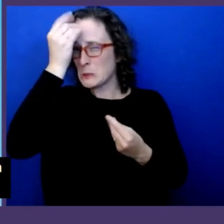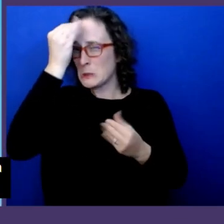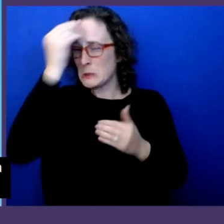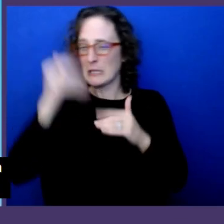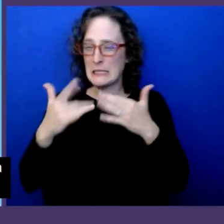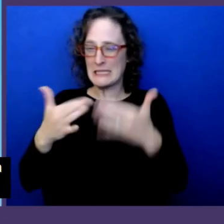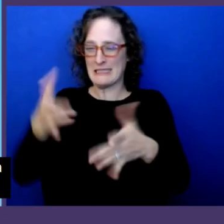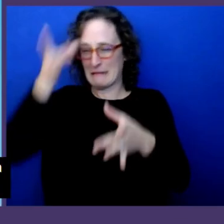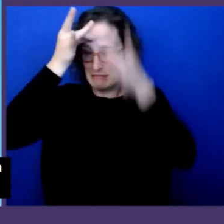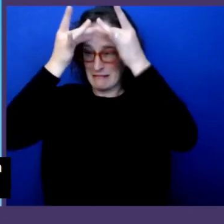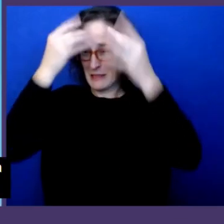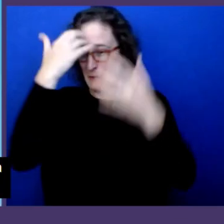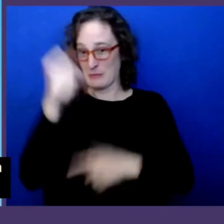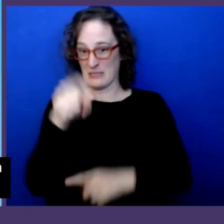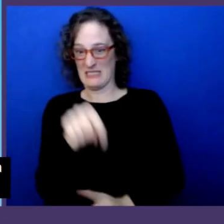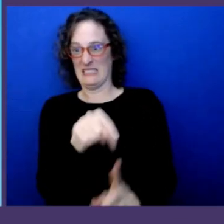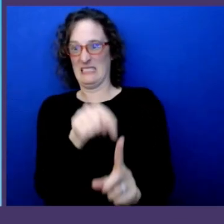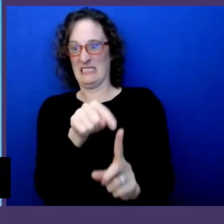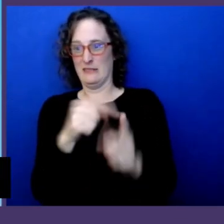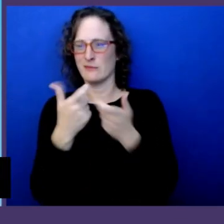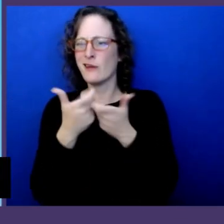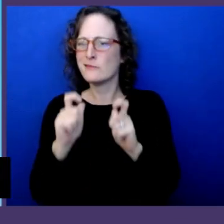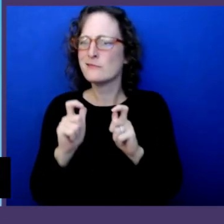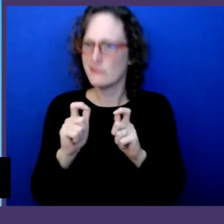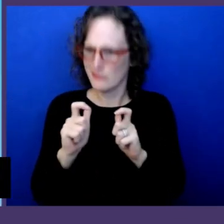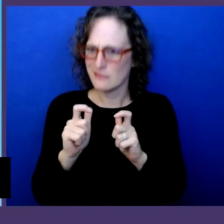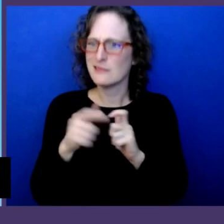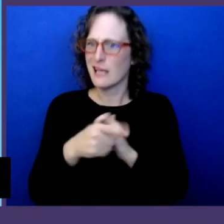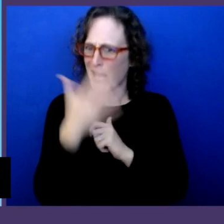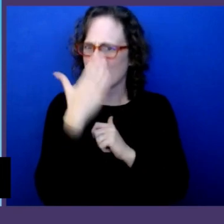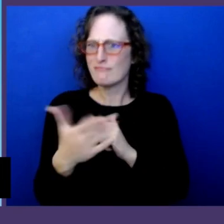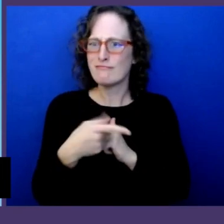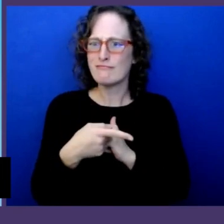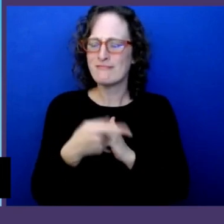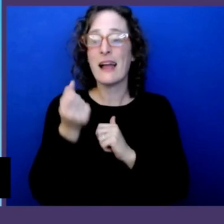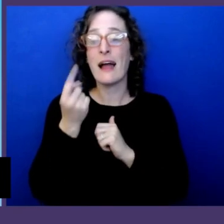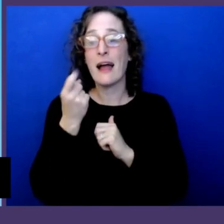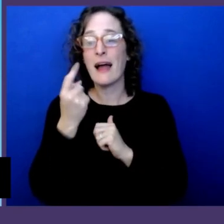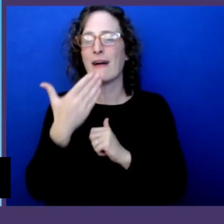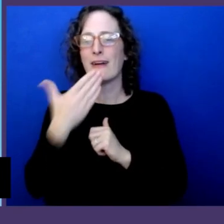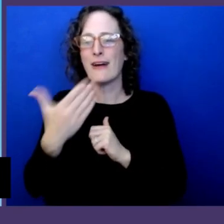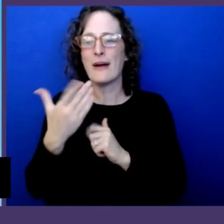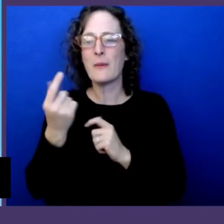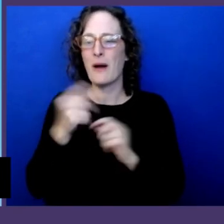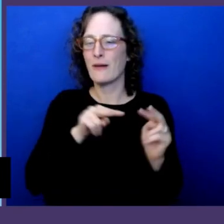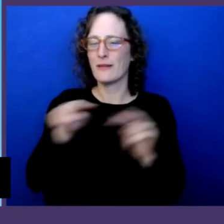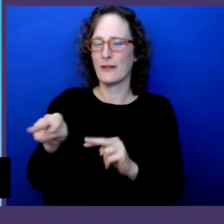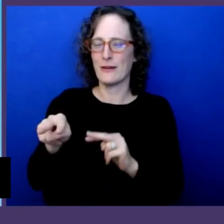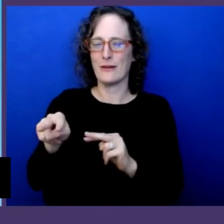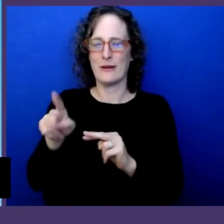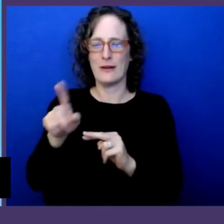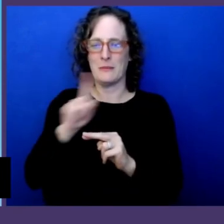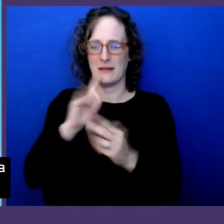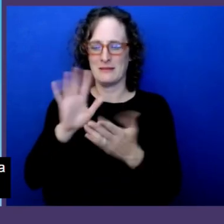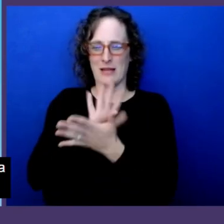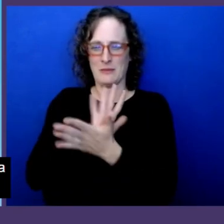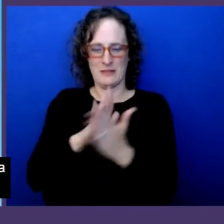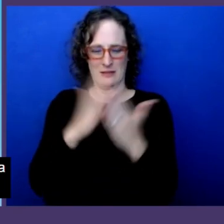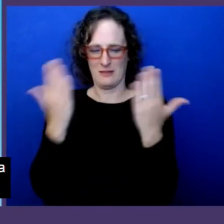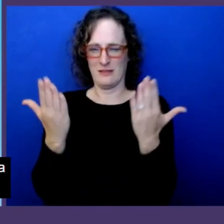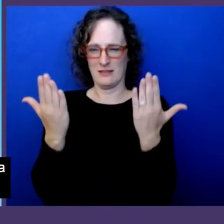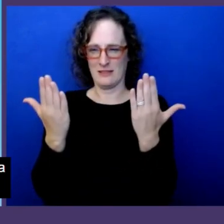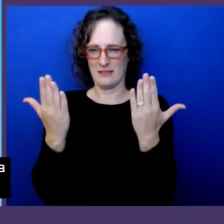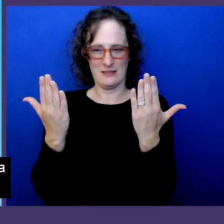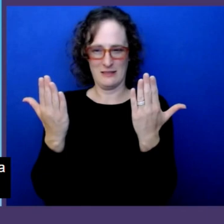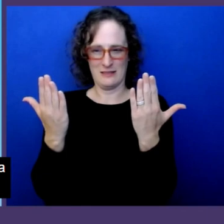helps to reference some primary documents. So whenever you find yourself going back to a textbook to find something, or whenever you find yourself going